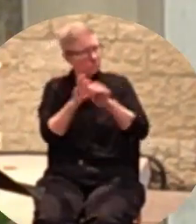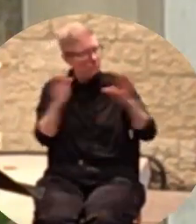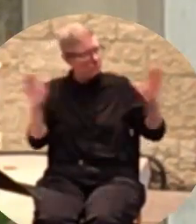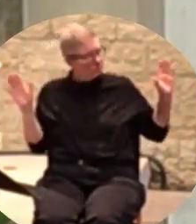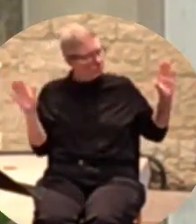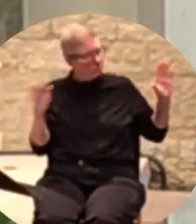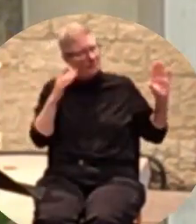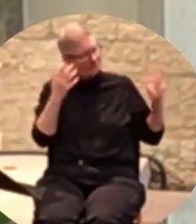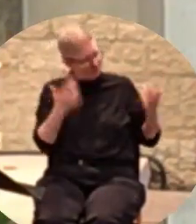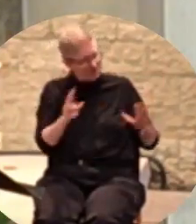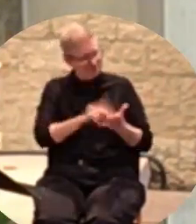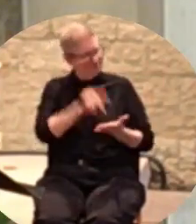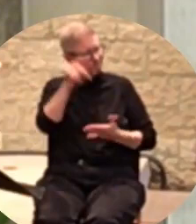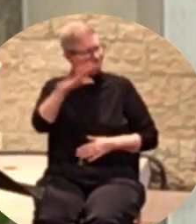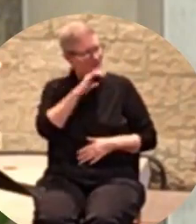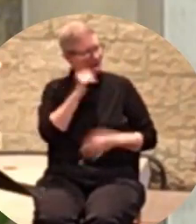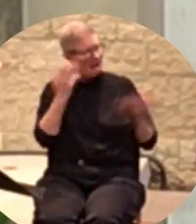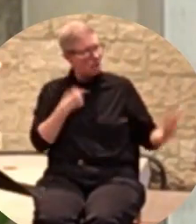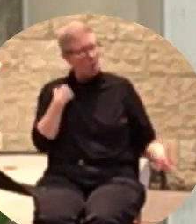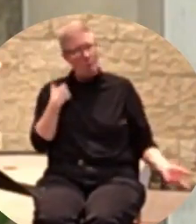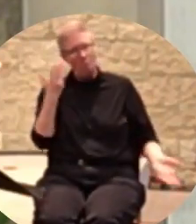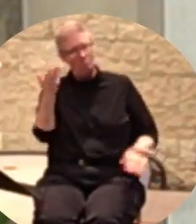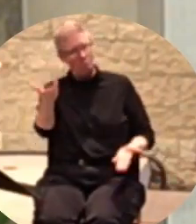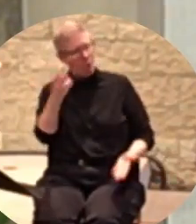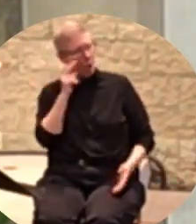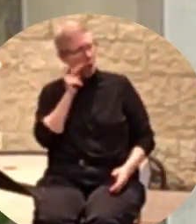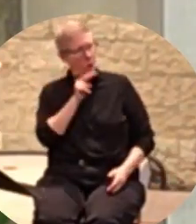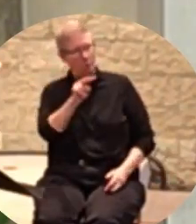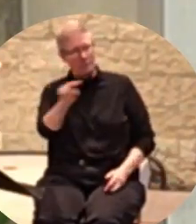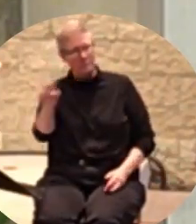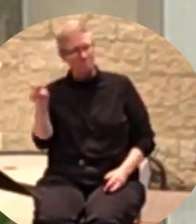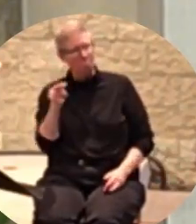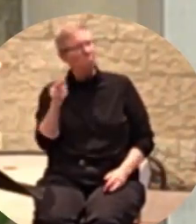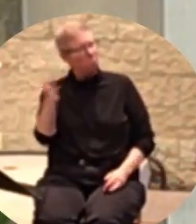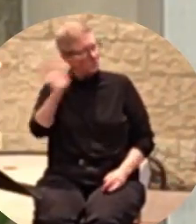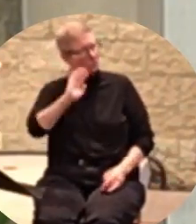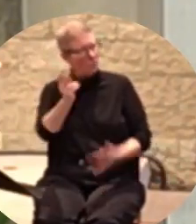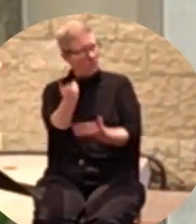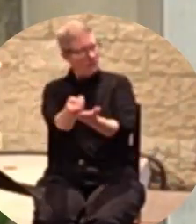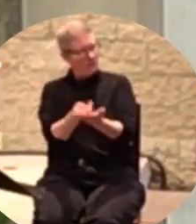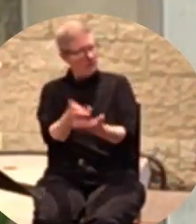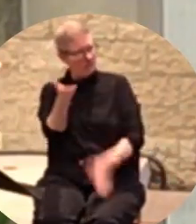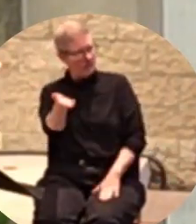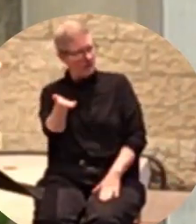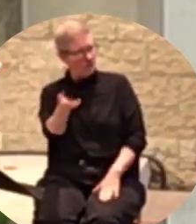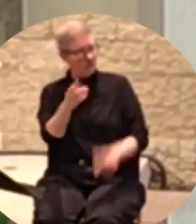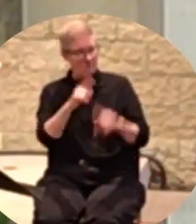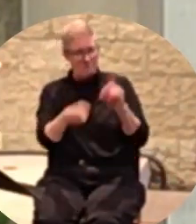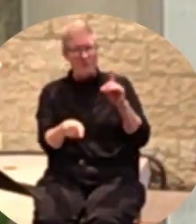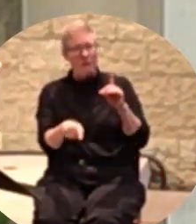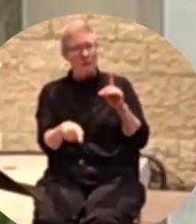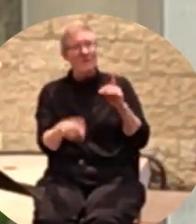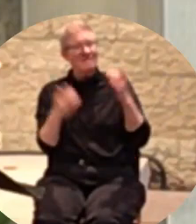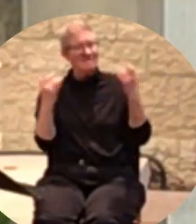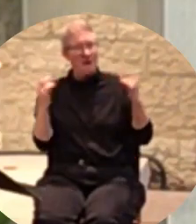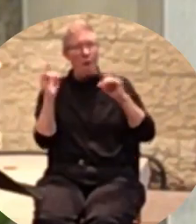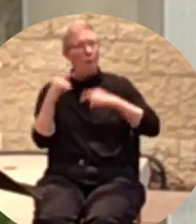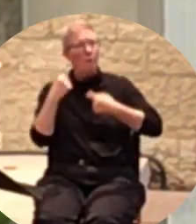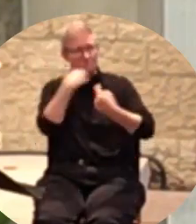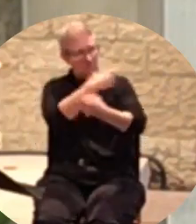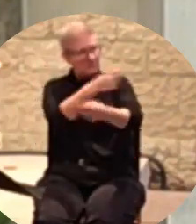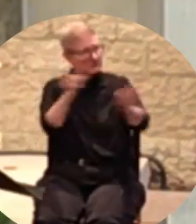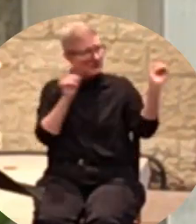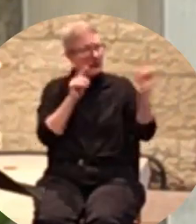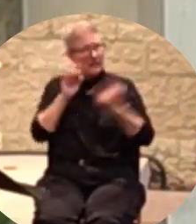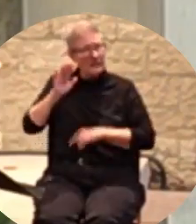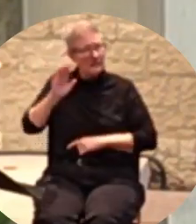not here. Look, there's the place they laid him. But go and tell his disciples and